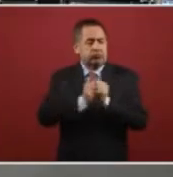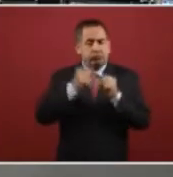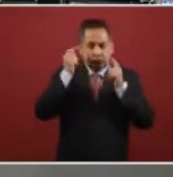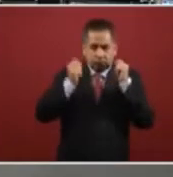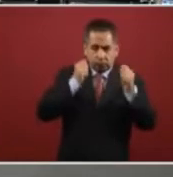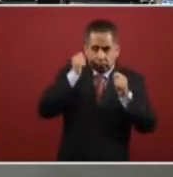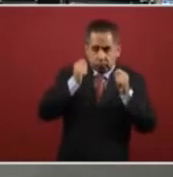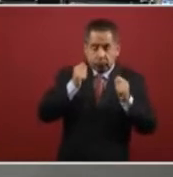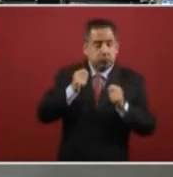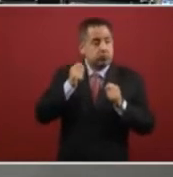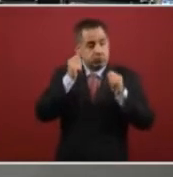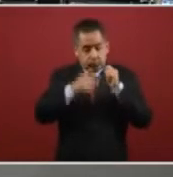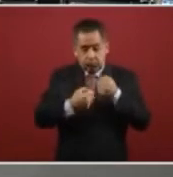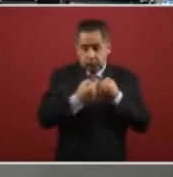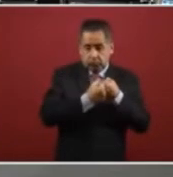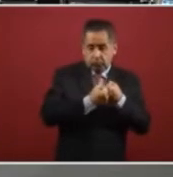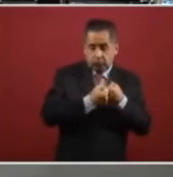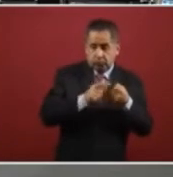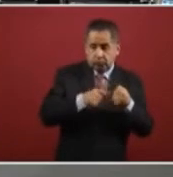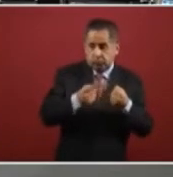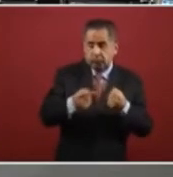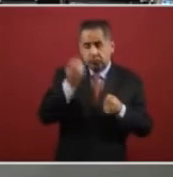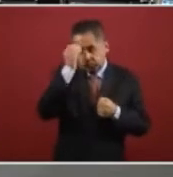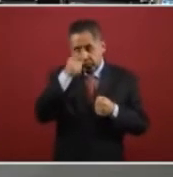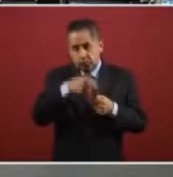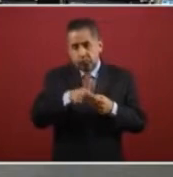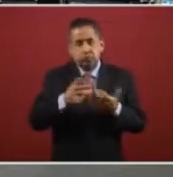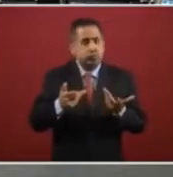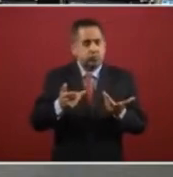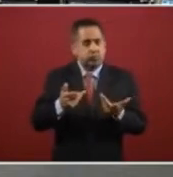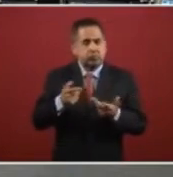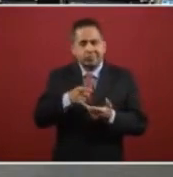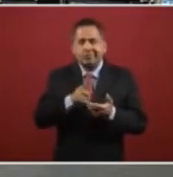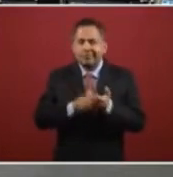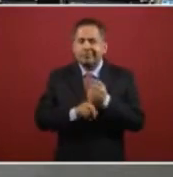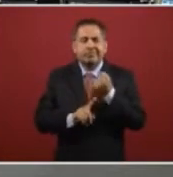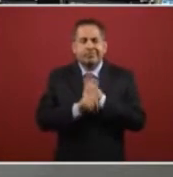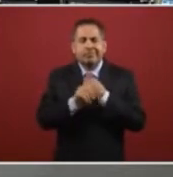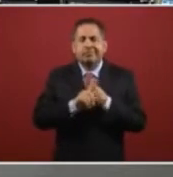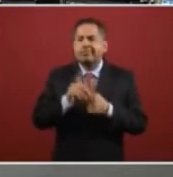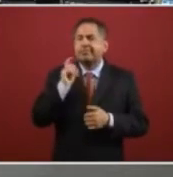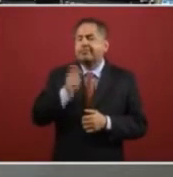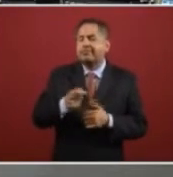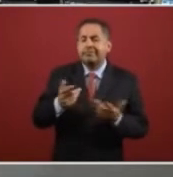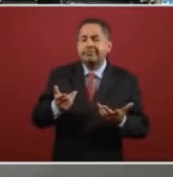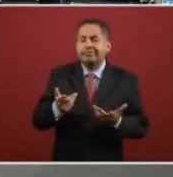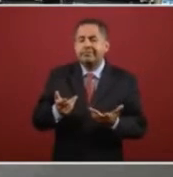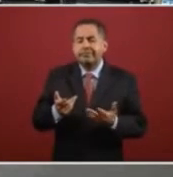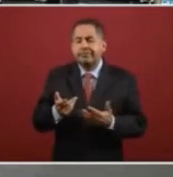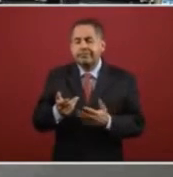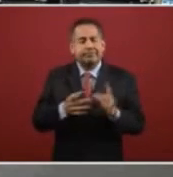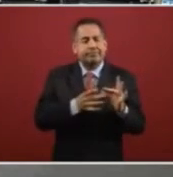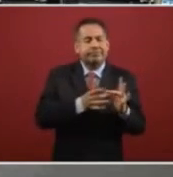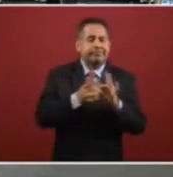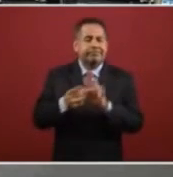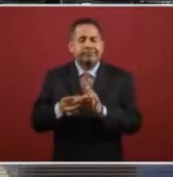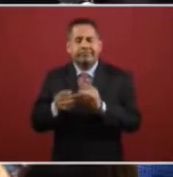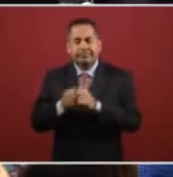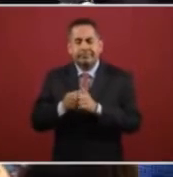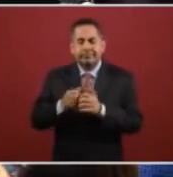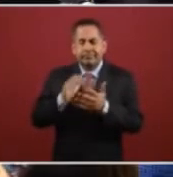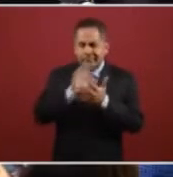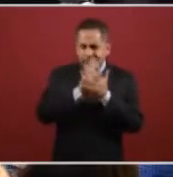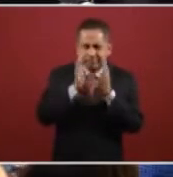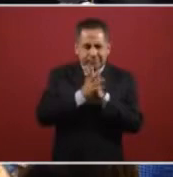What about tourism security? What are you going to give me regarding that? It's got problems that are